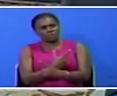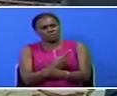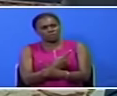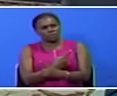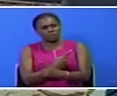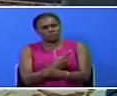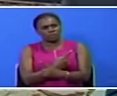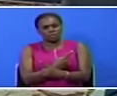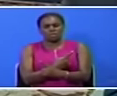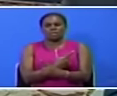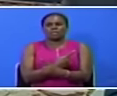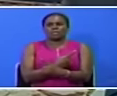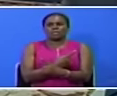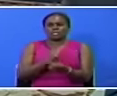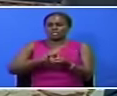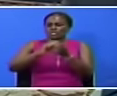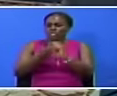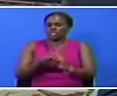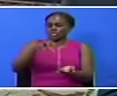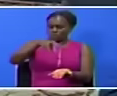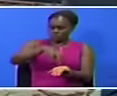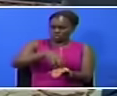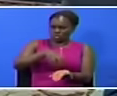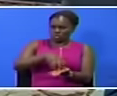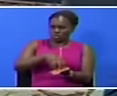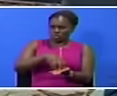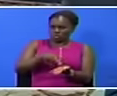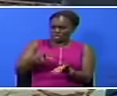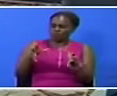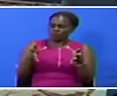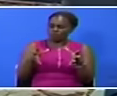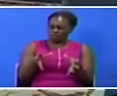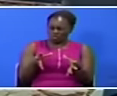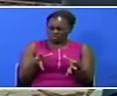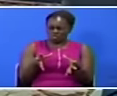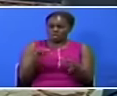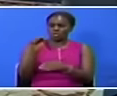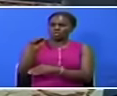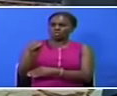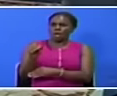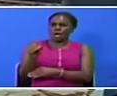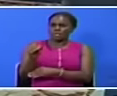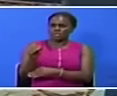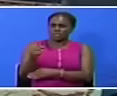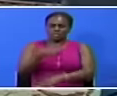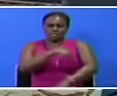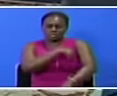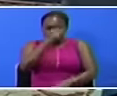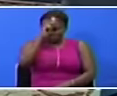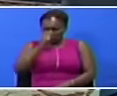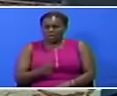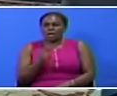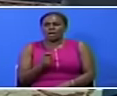to Omwenga, the change of circumstances prompted him to request the chief magistrate,